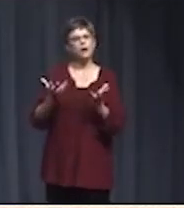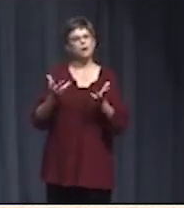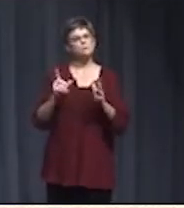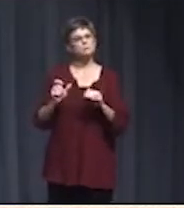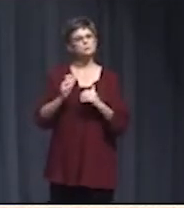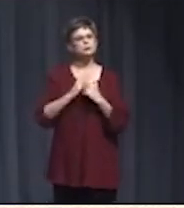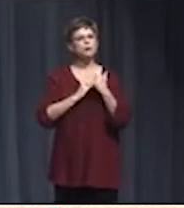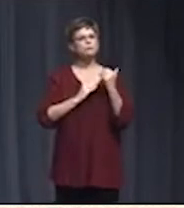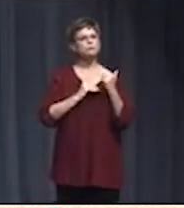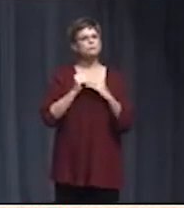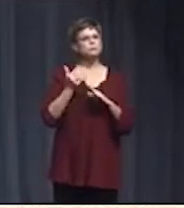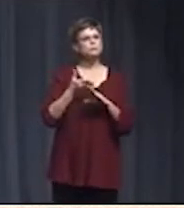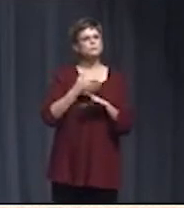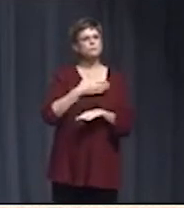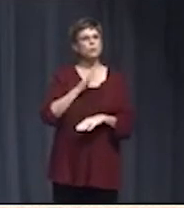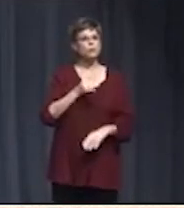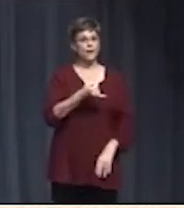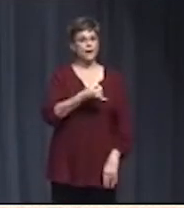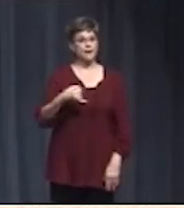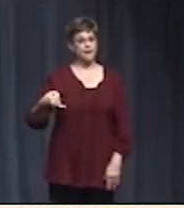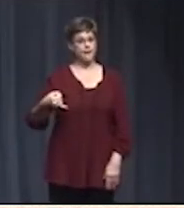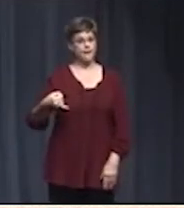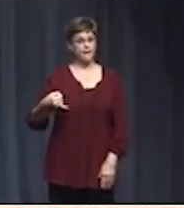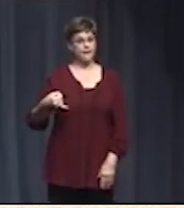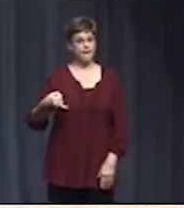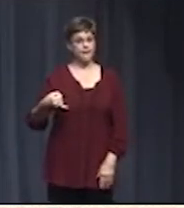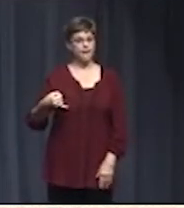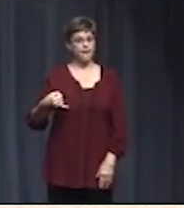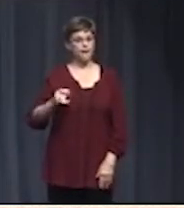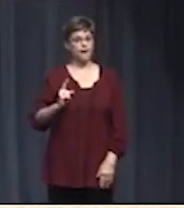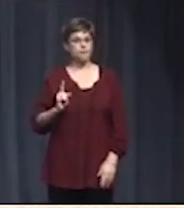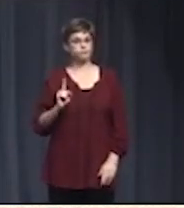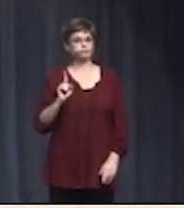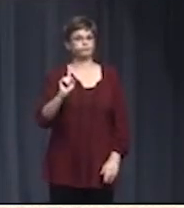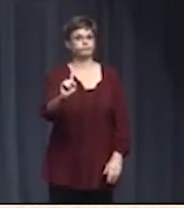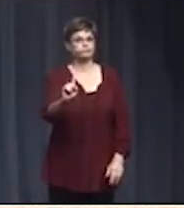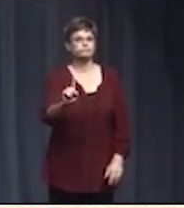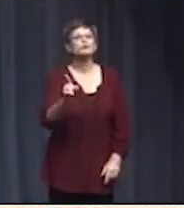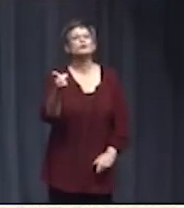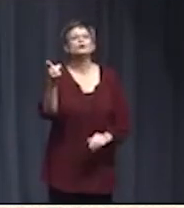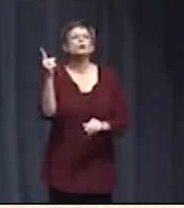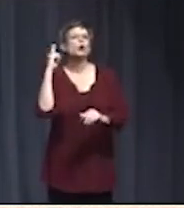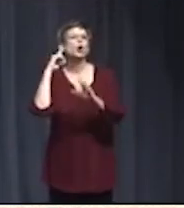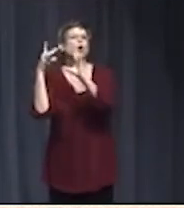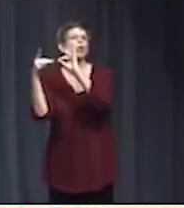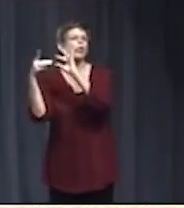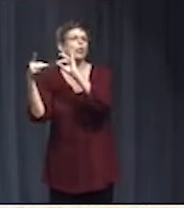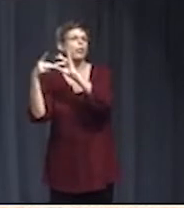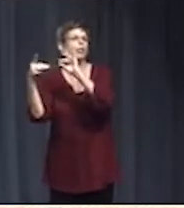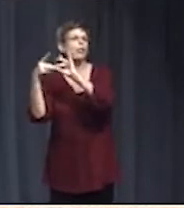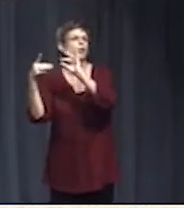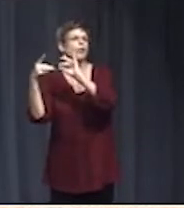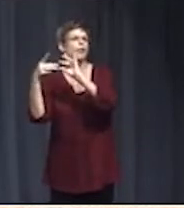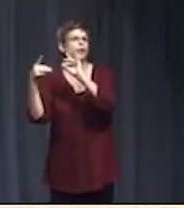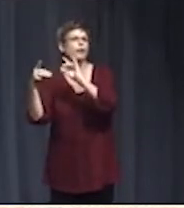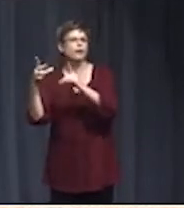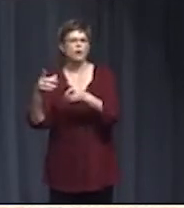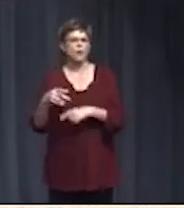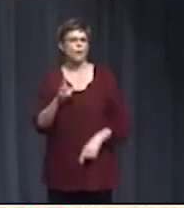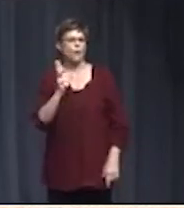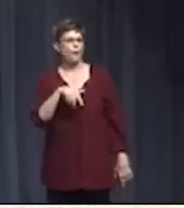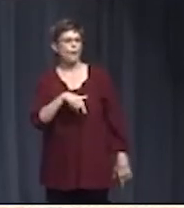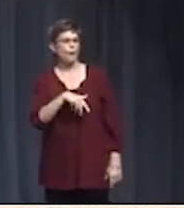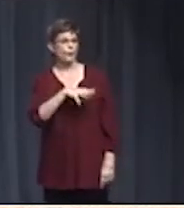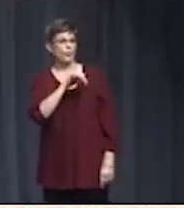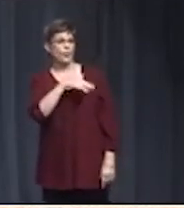required before we can cross over that line. And you've heard guys talking, "Oh yeah, you know, she's got him wrapped